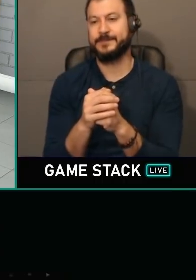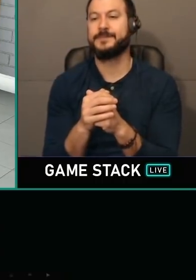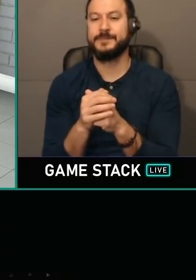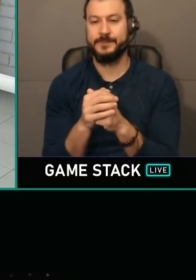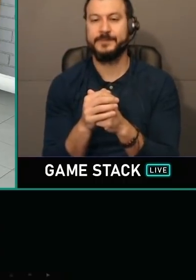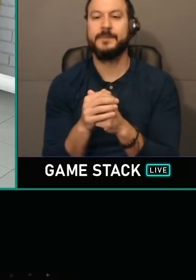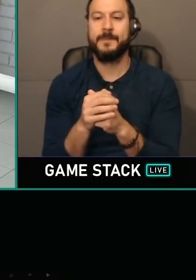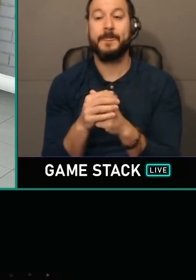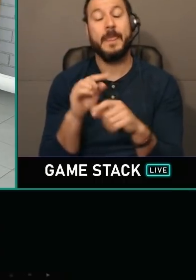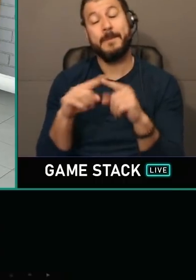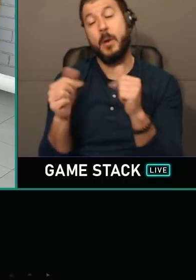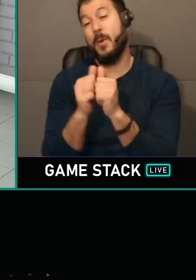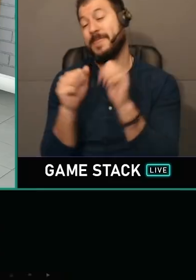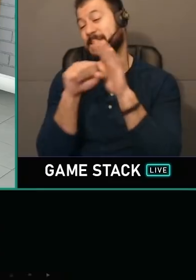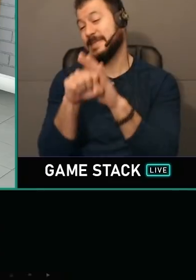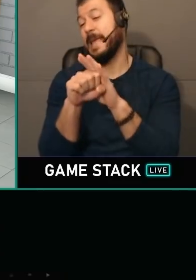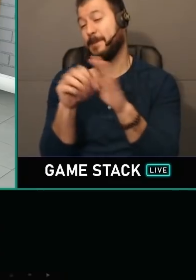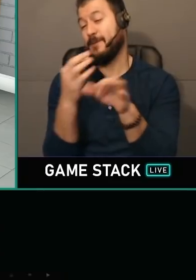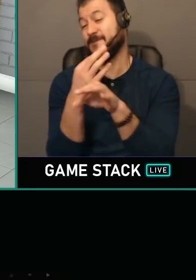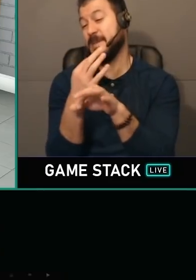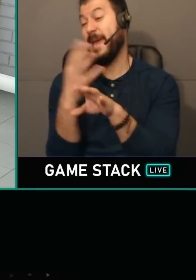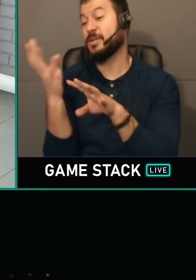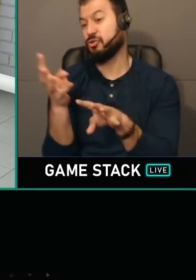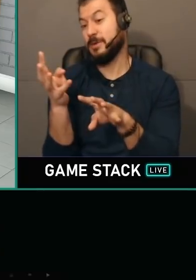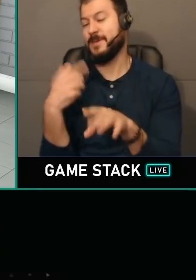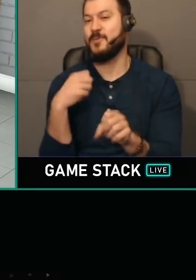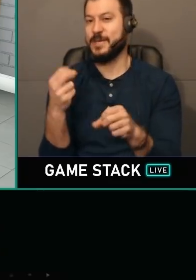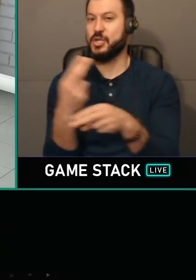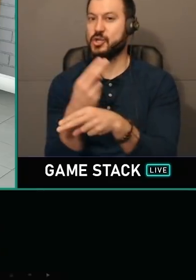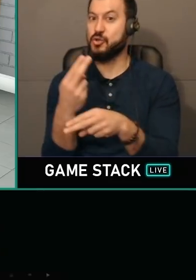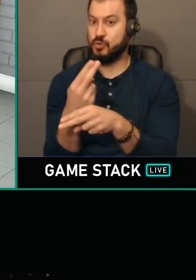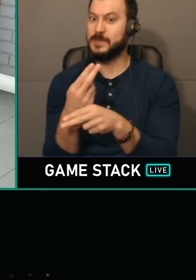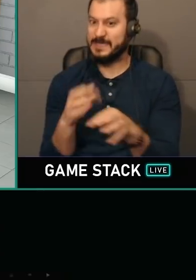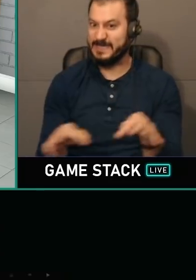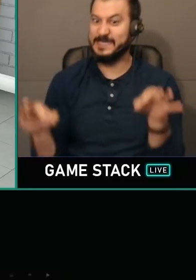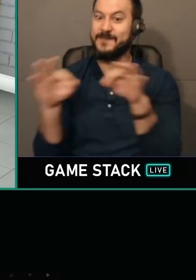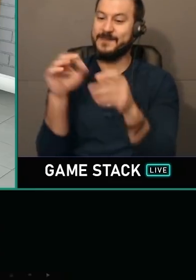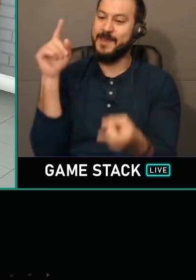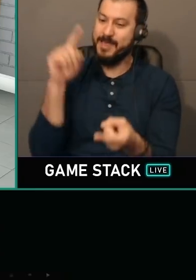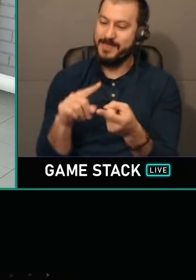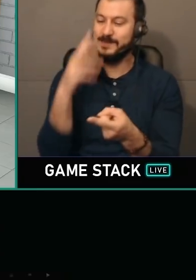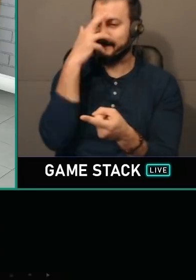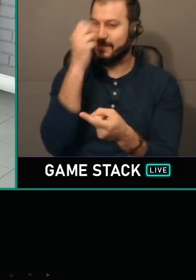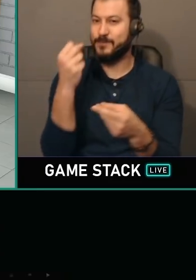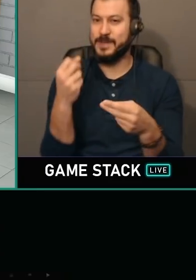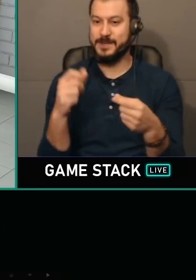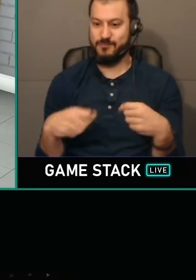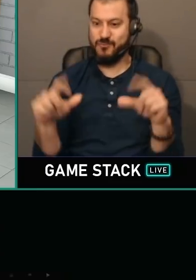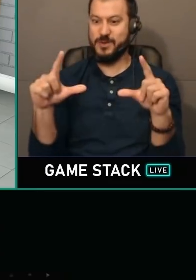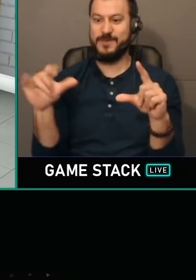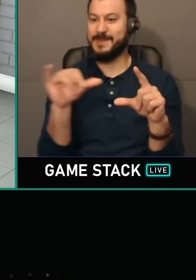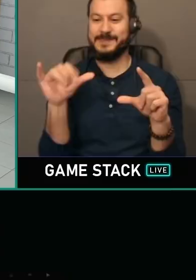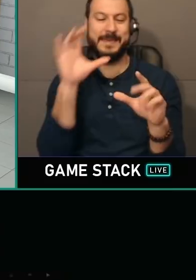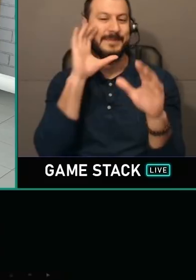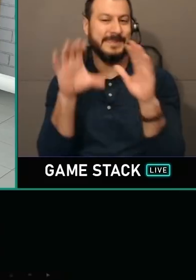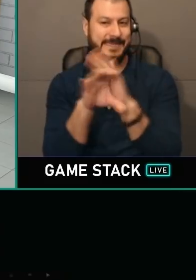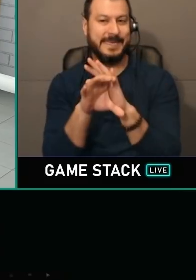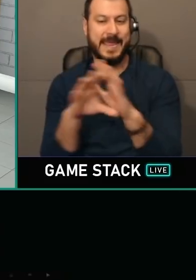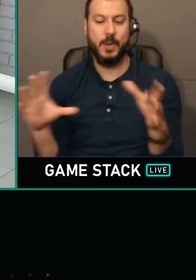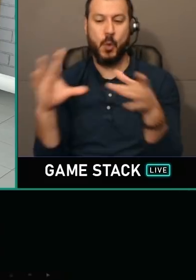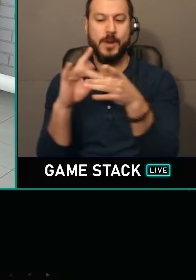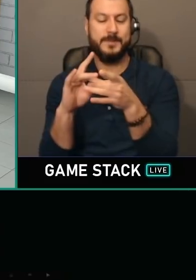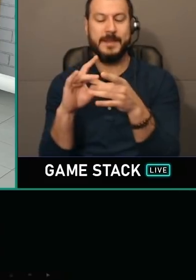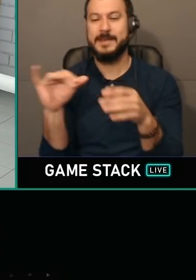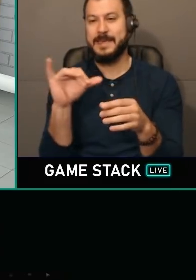But with sampler feedback streaming, we can use significantly less memory to render the same scene, and a corresponding reduction in the amount